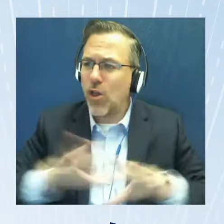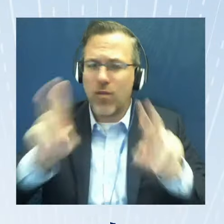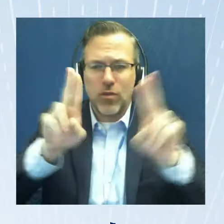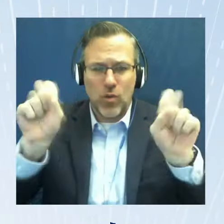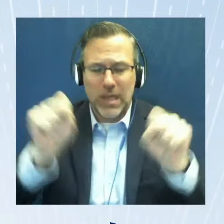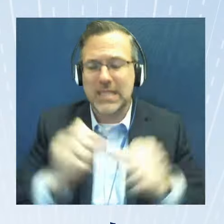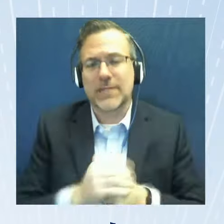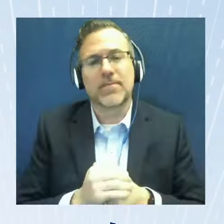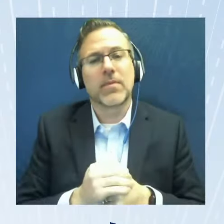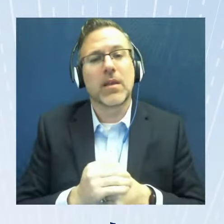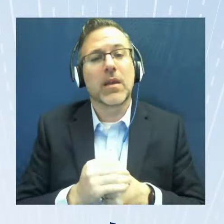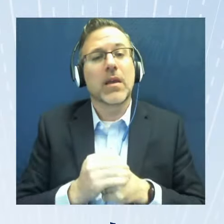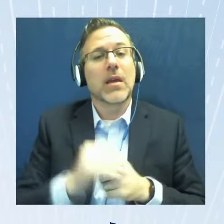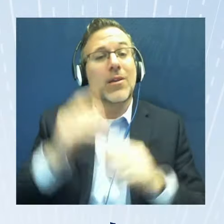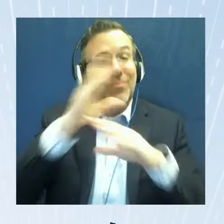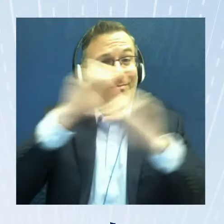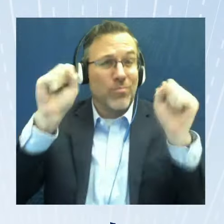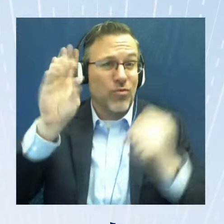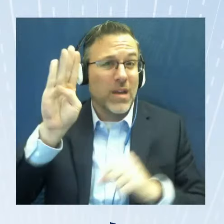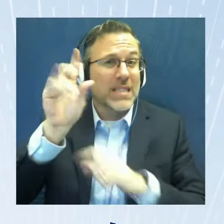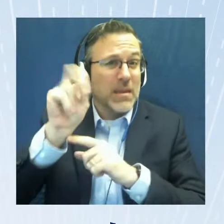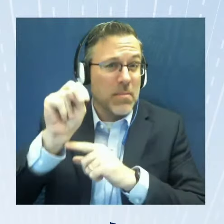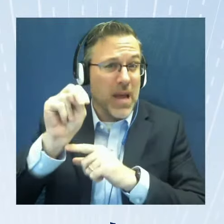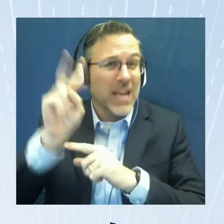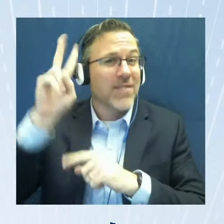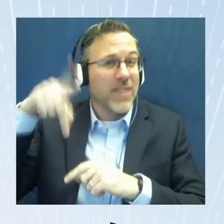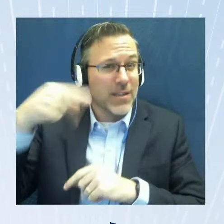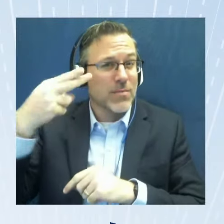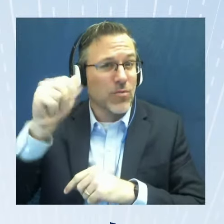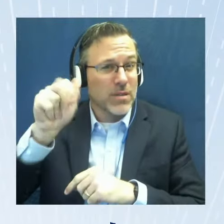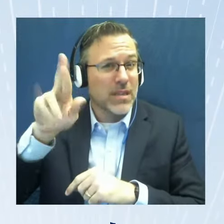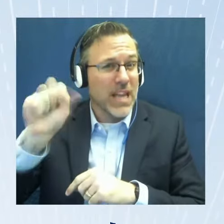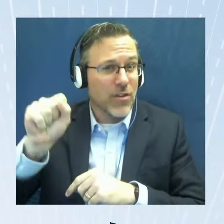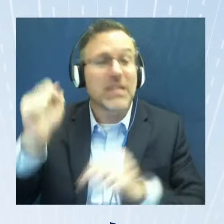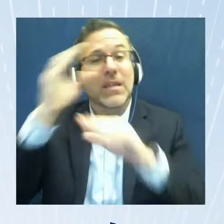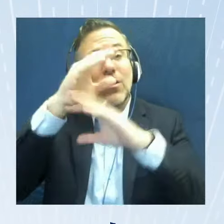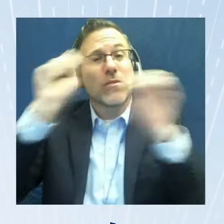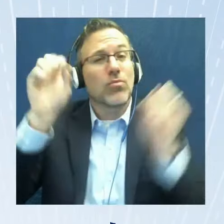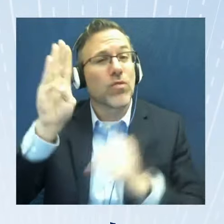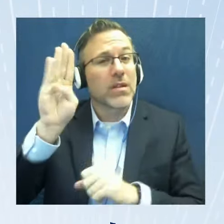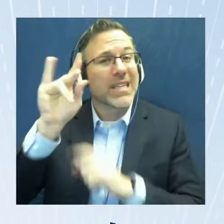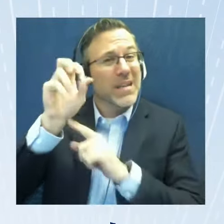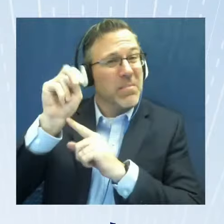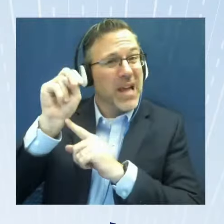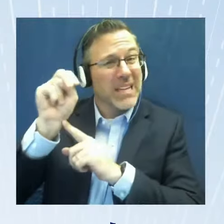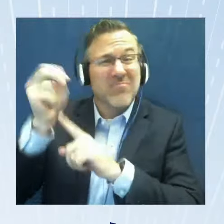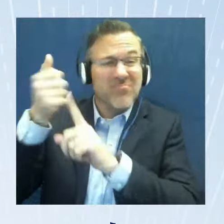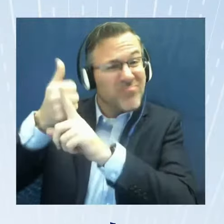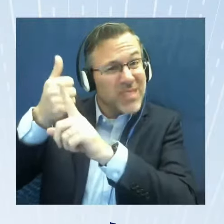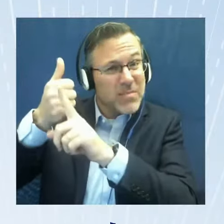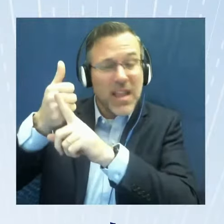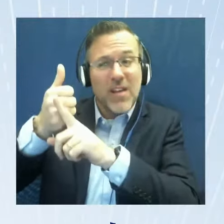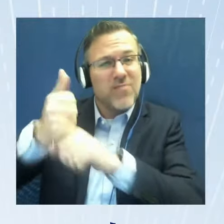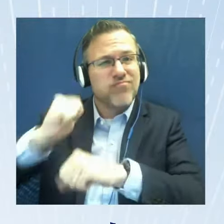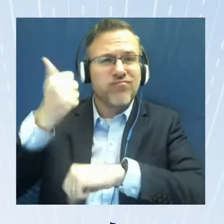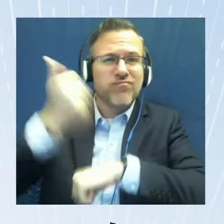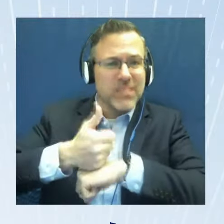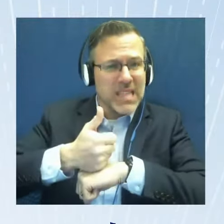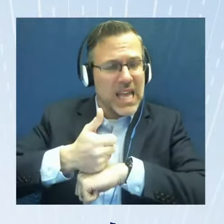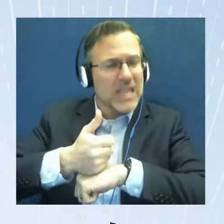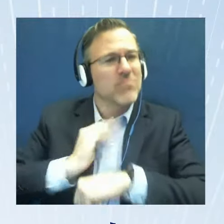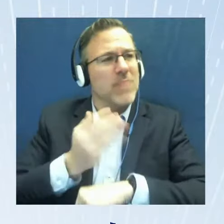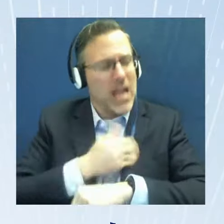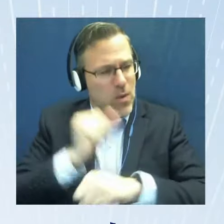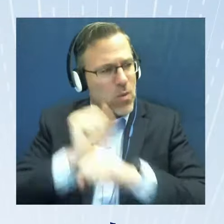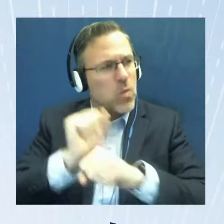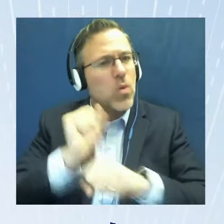the leadership of President Biden and Vice President Harris. President Biden has set a tone about making sure that our work benefits all.